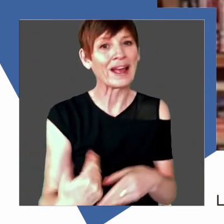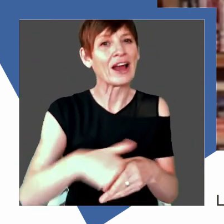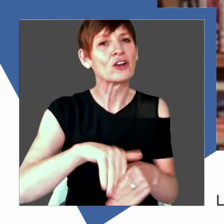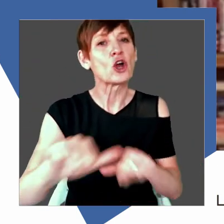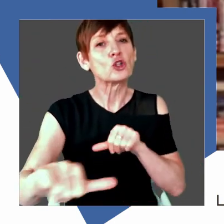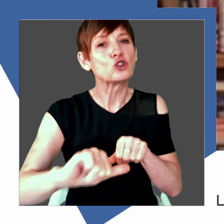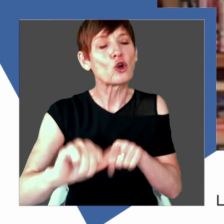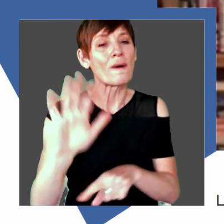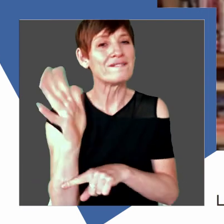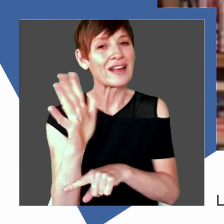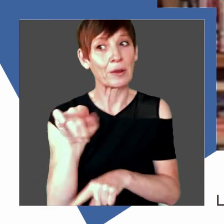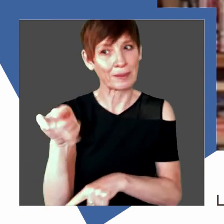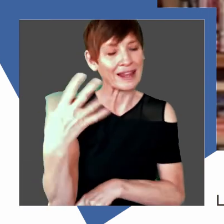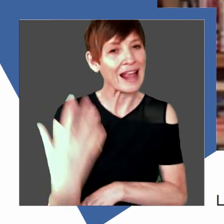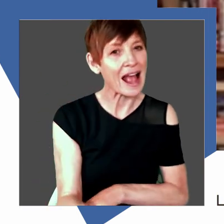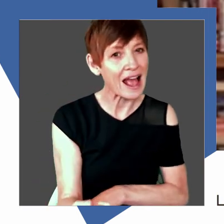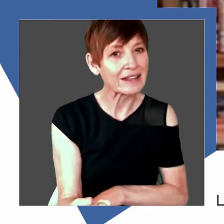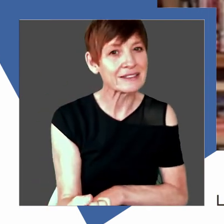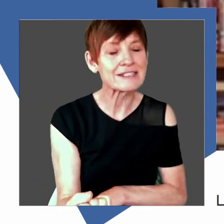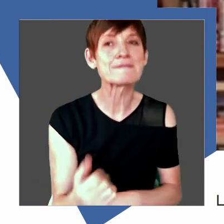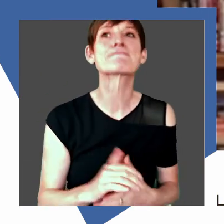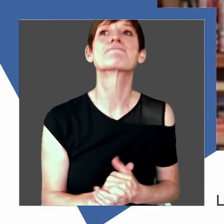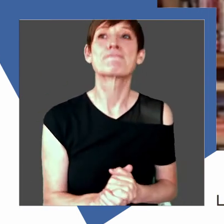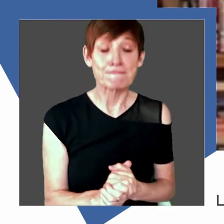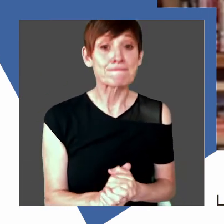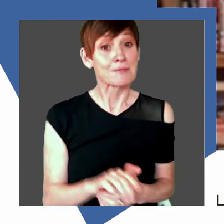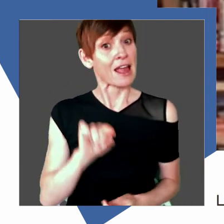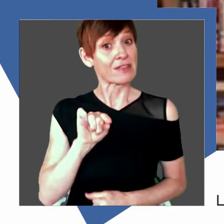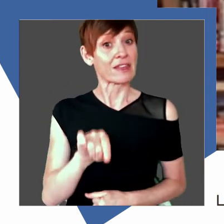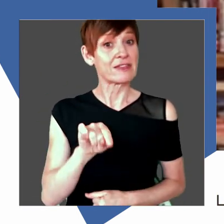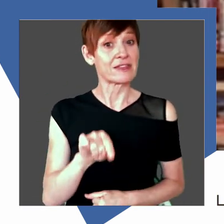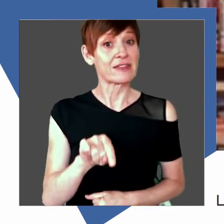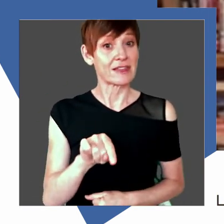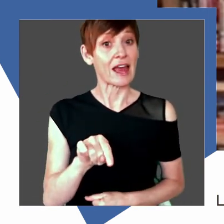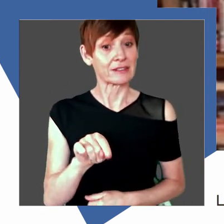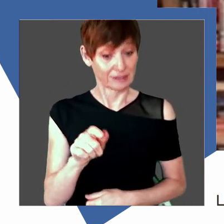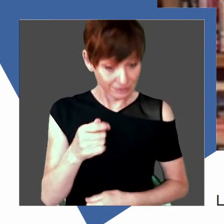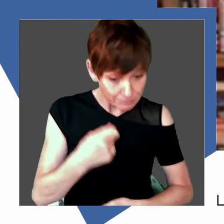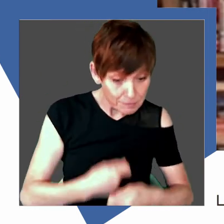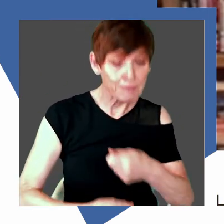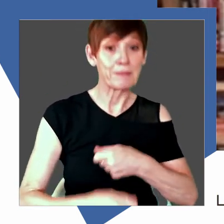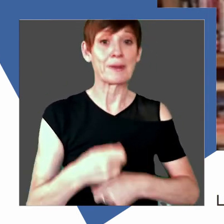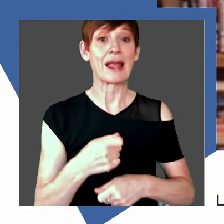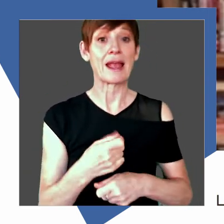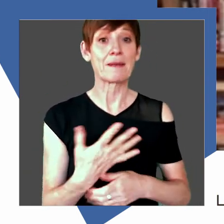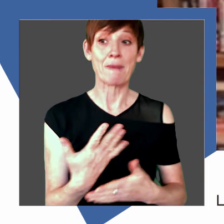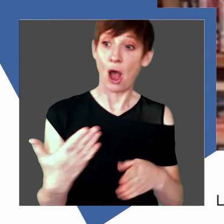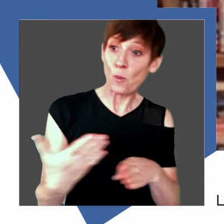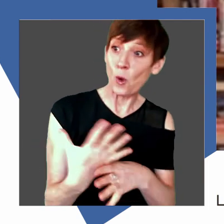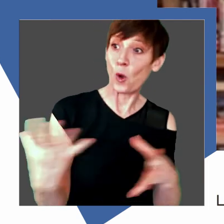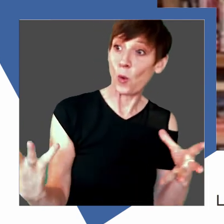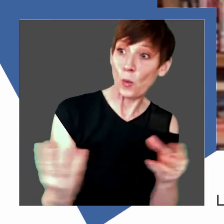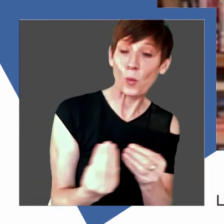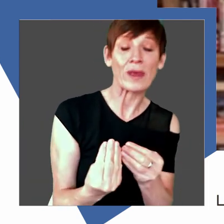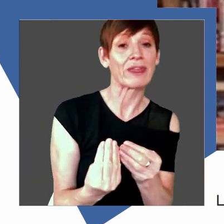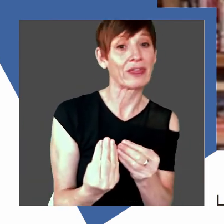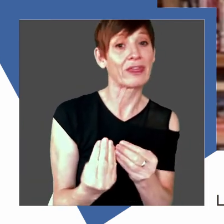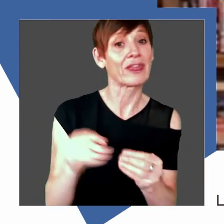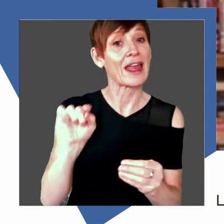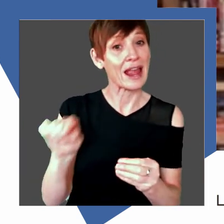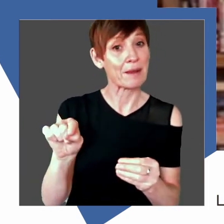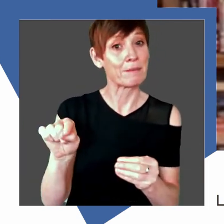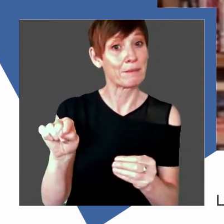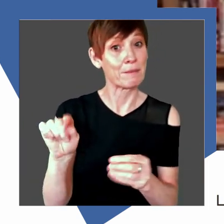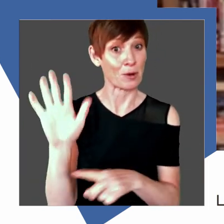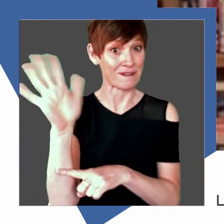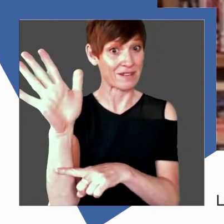had, and that went on to be a job that turned into working on a feature with him. And from there, I think it's just,